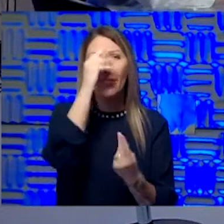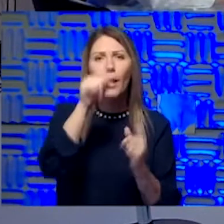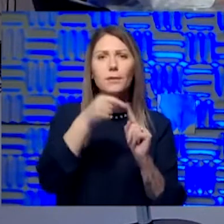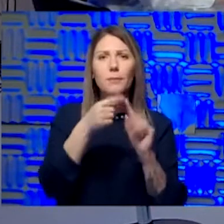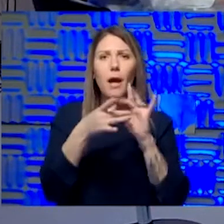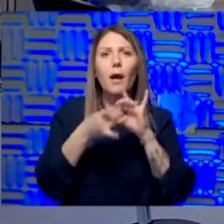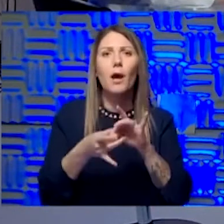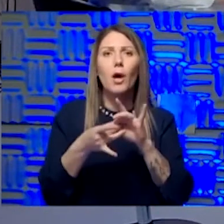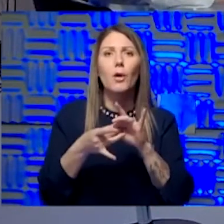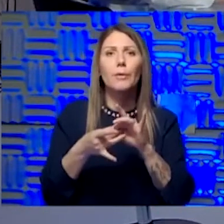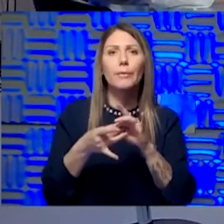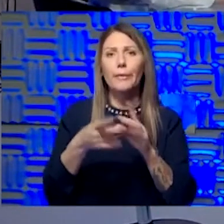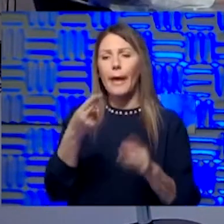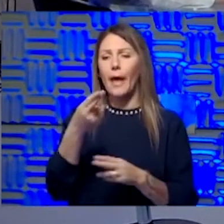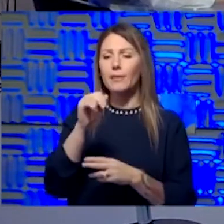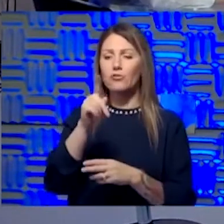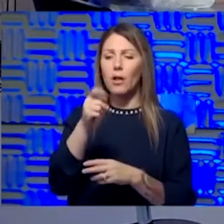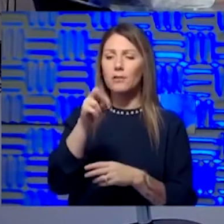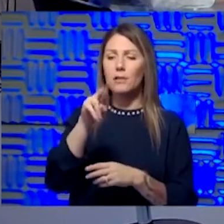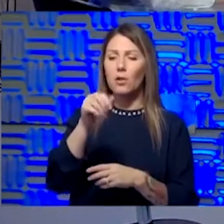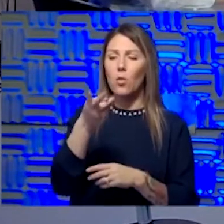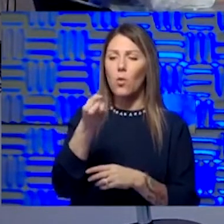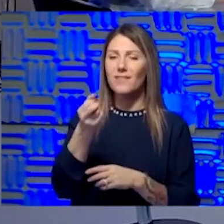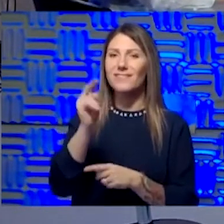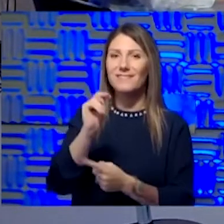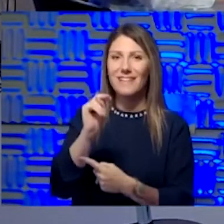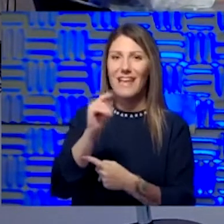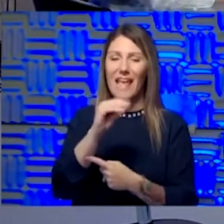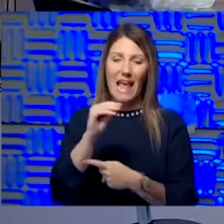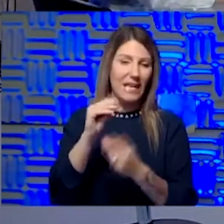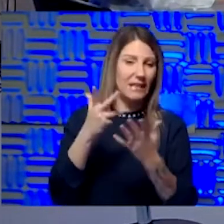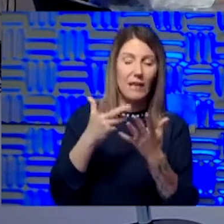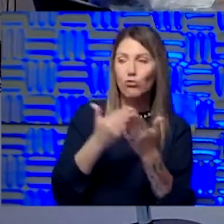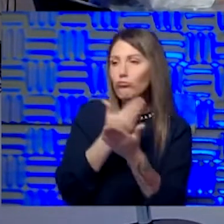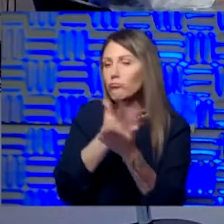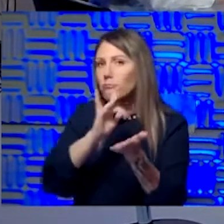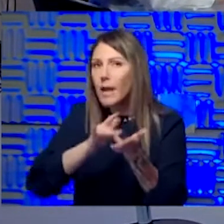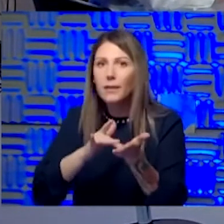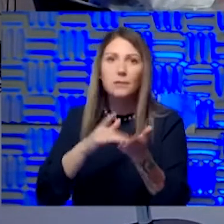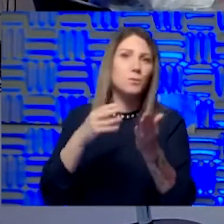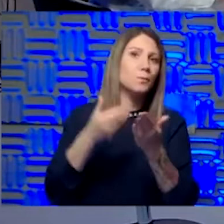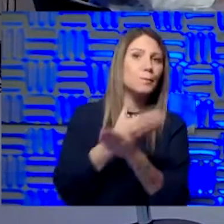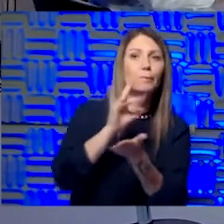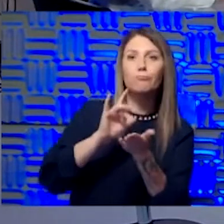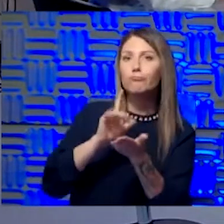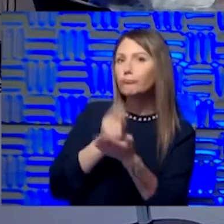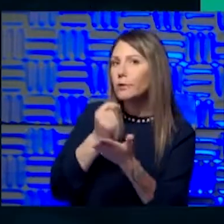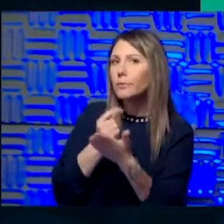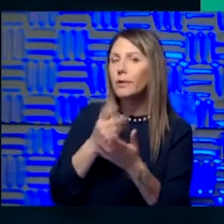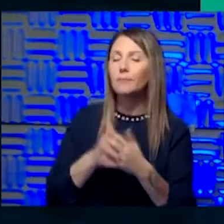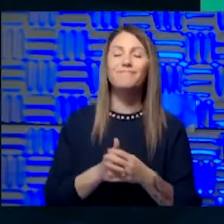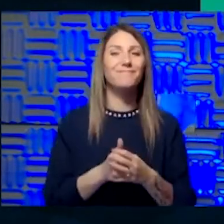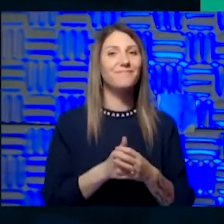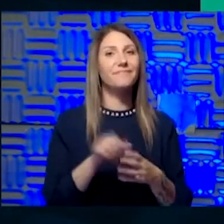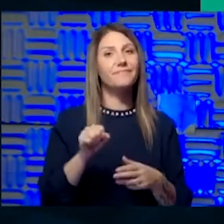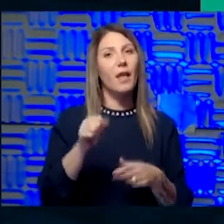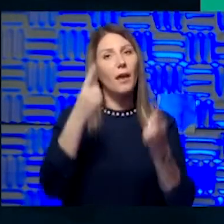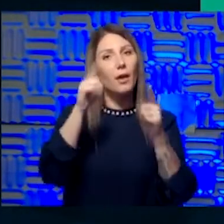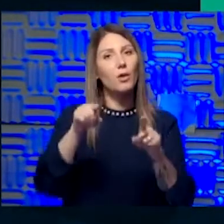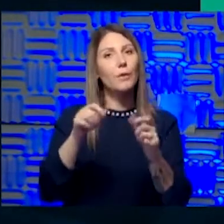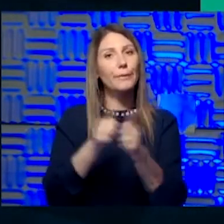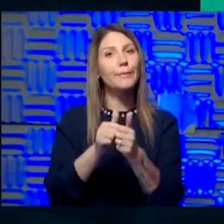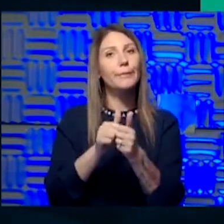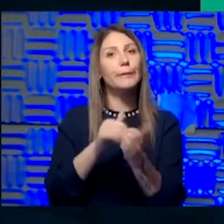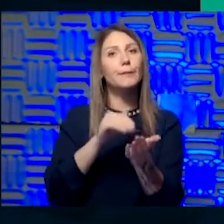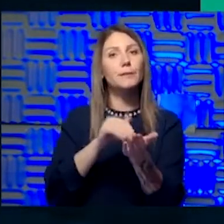hydroxychloroquine, old medicine, not a new medicine, but new application? Yeah, I agree with Dr. Hawkinson.